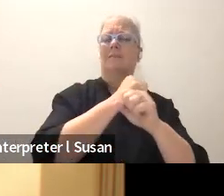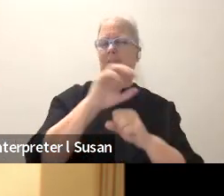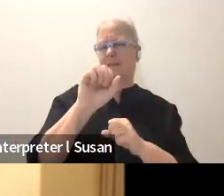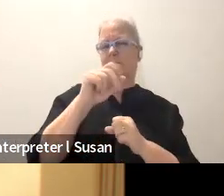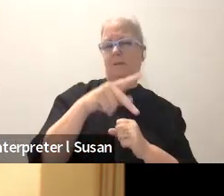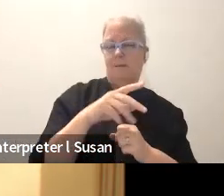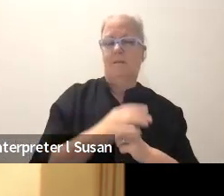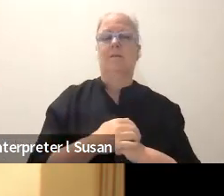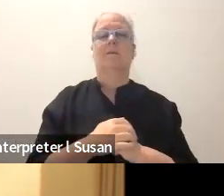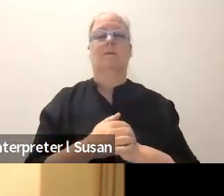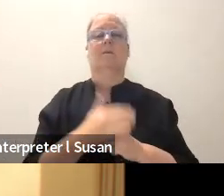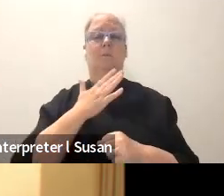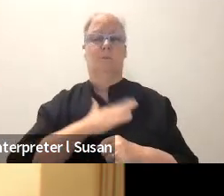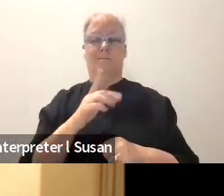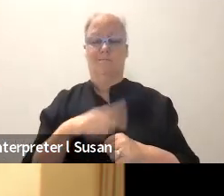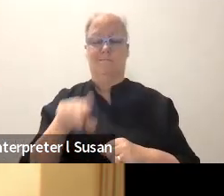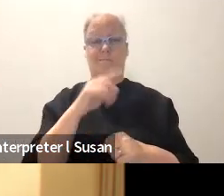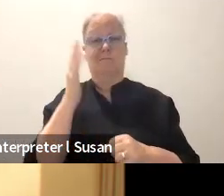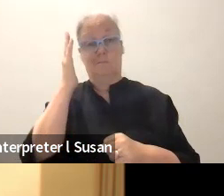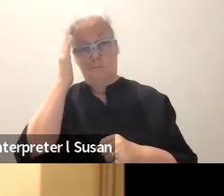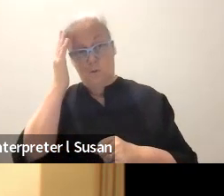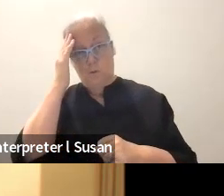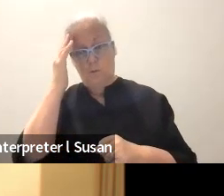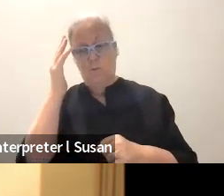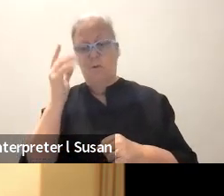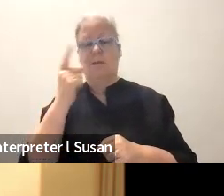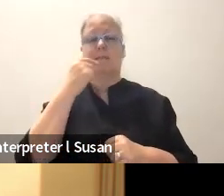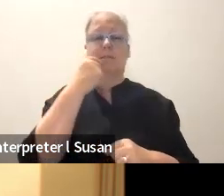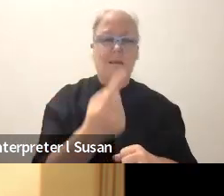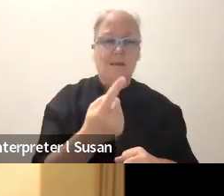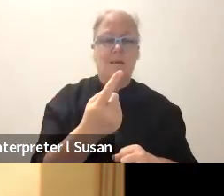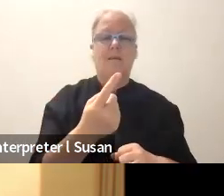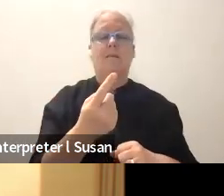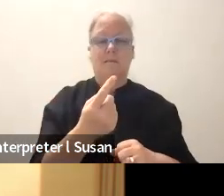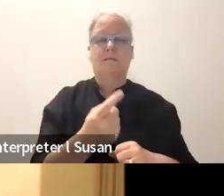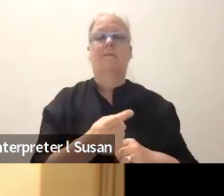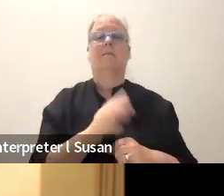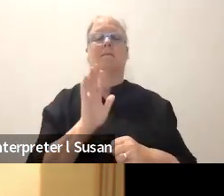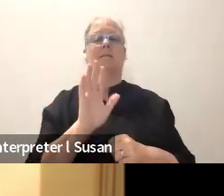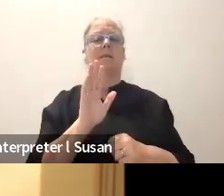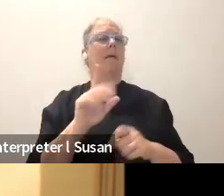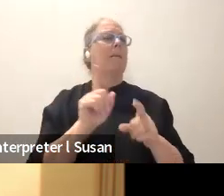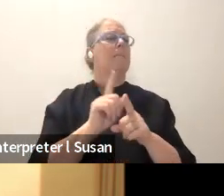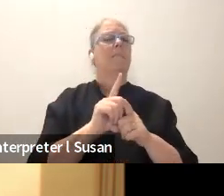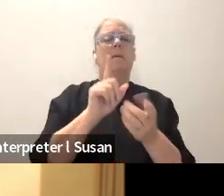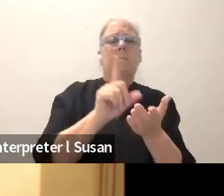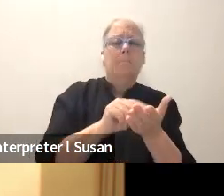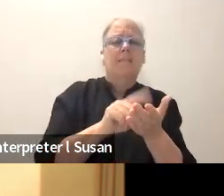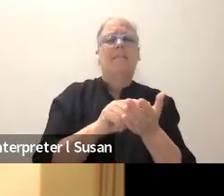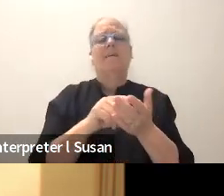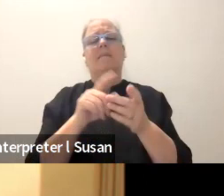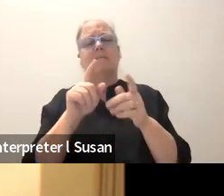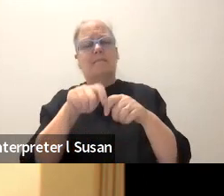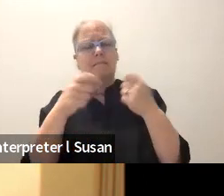actually acknowledge and to inform the media platforms in relation to the collaborative efforts